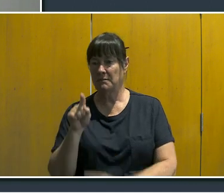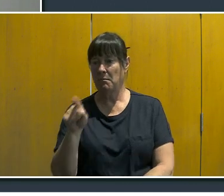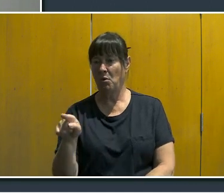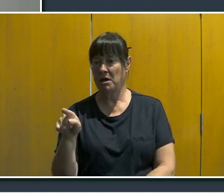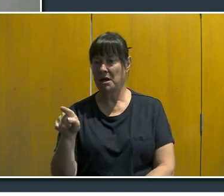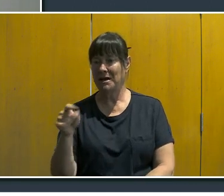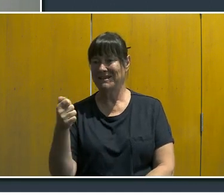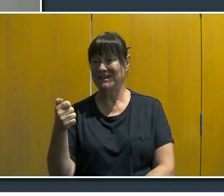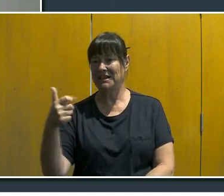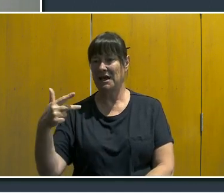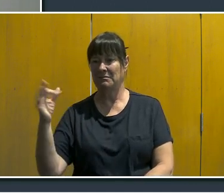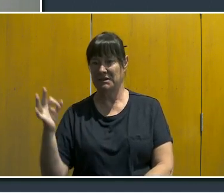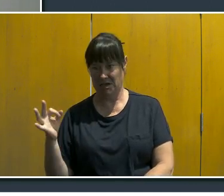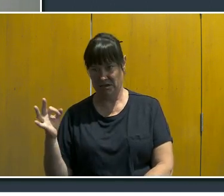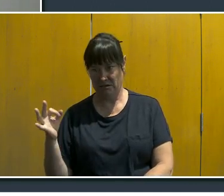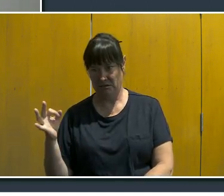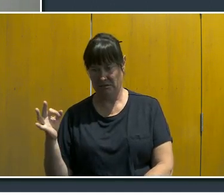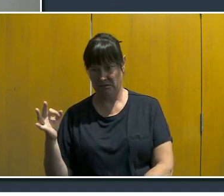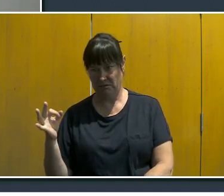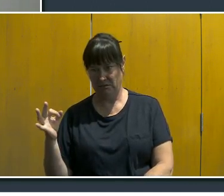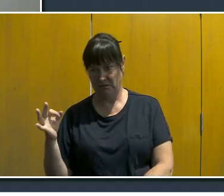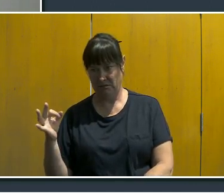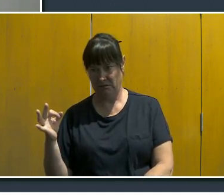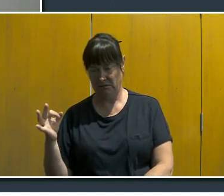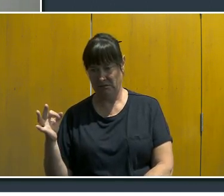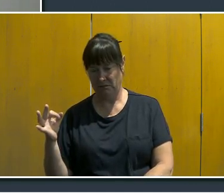0.68% of the general rate, and